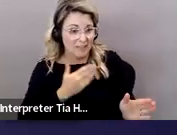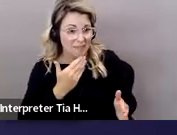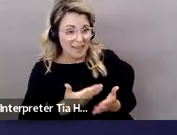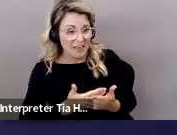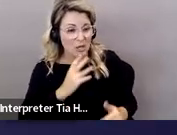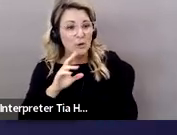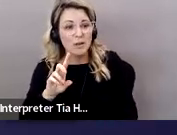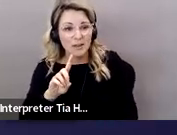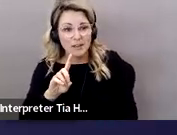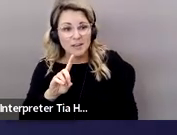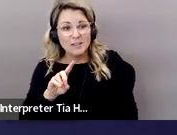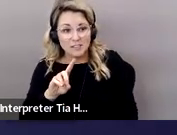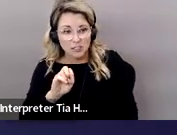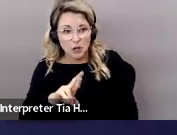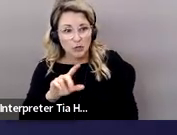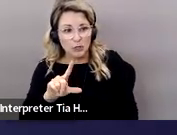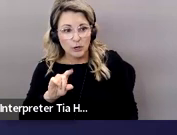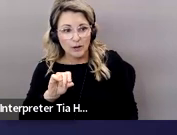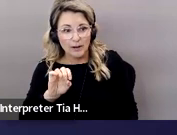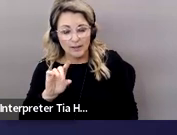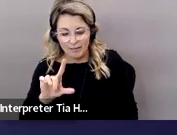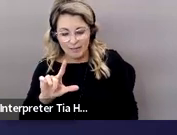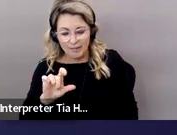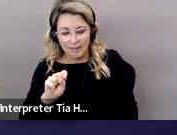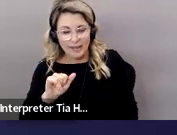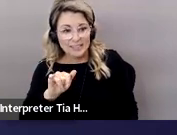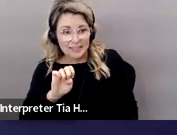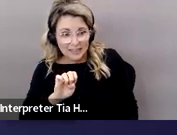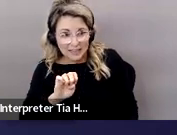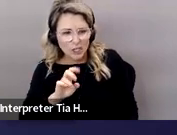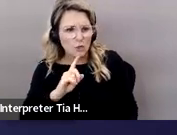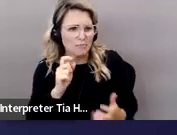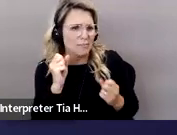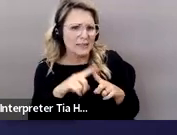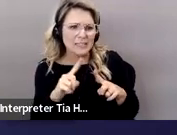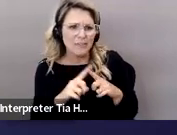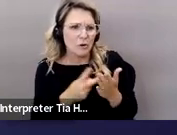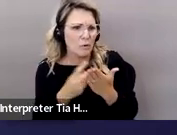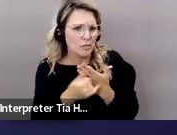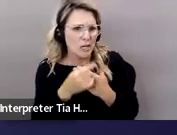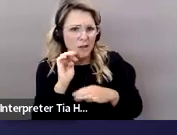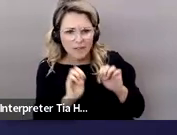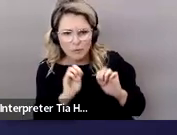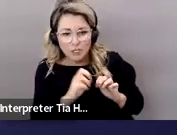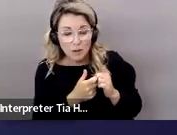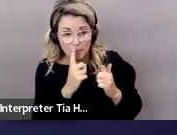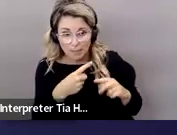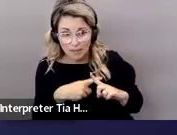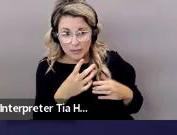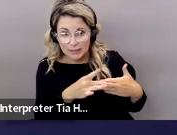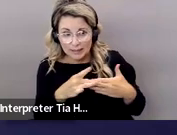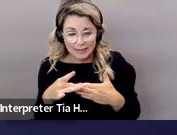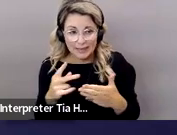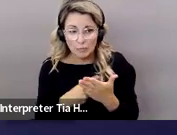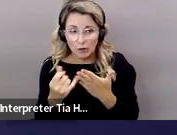the evaluation unit, you're involved with a number of projects where we do the evaluation, but also we lead some projects